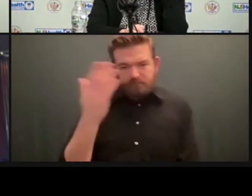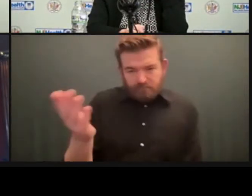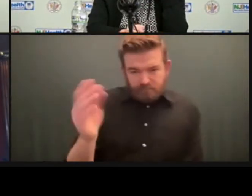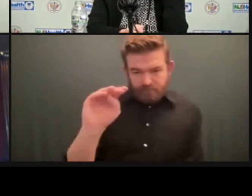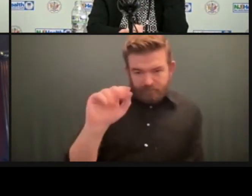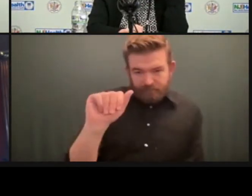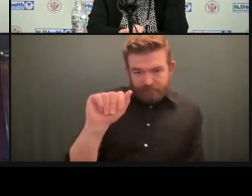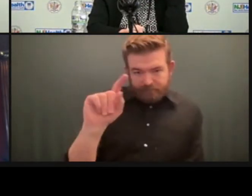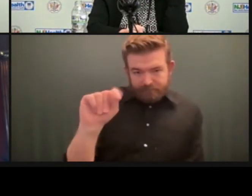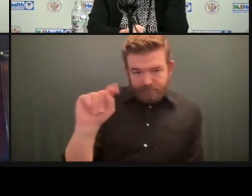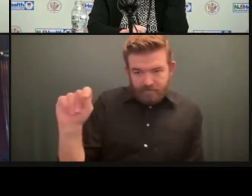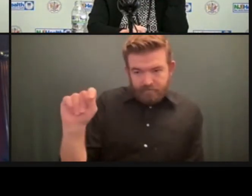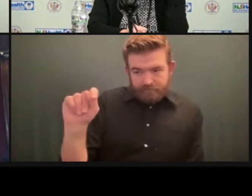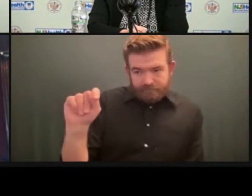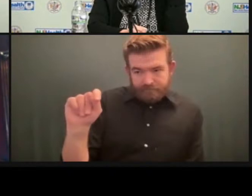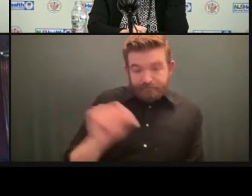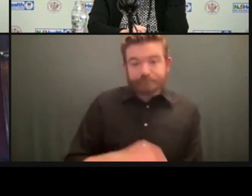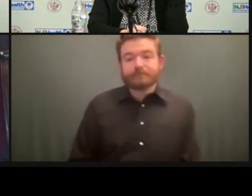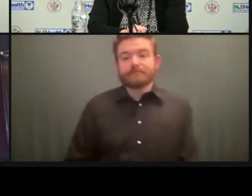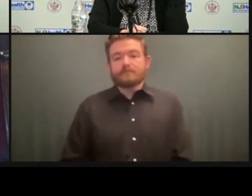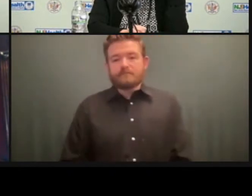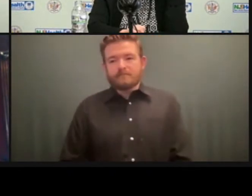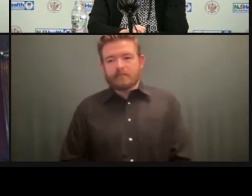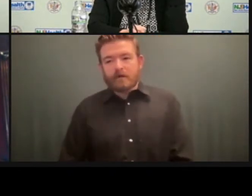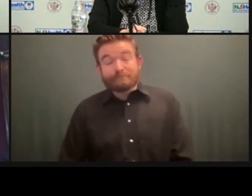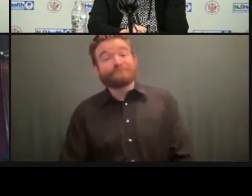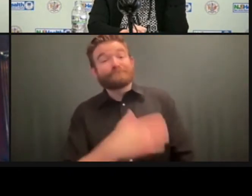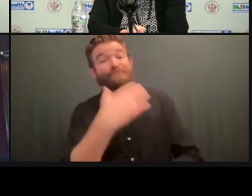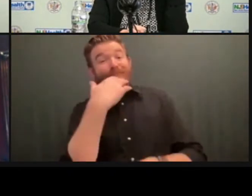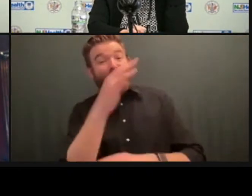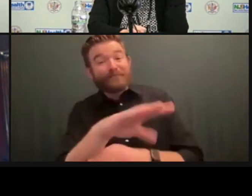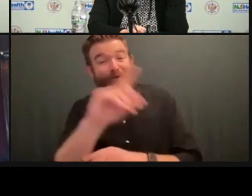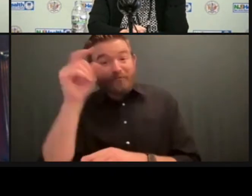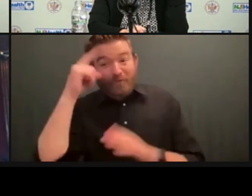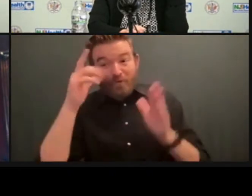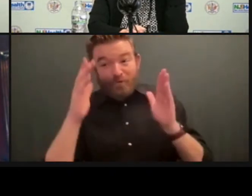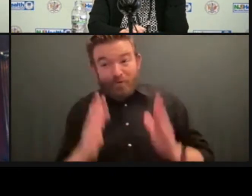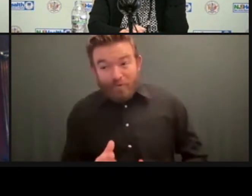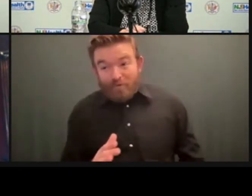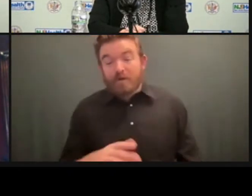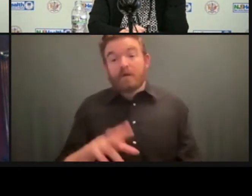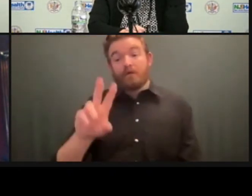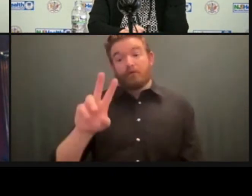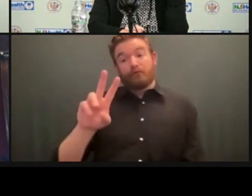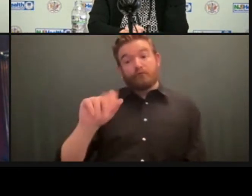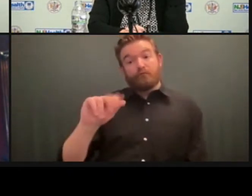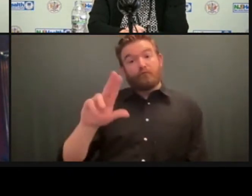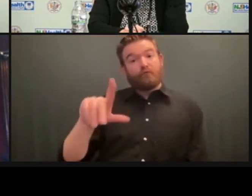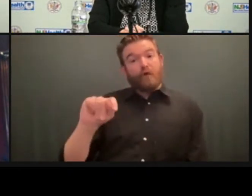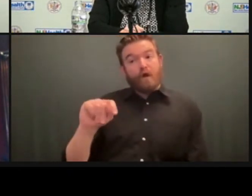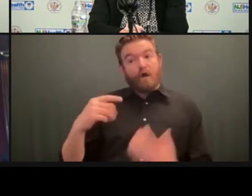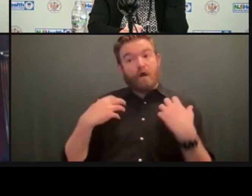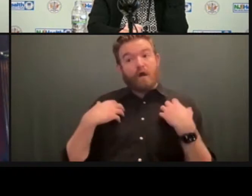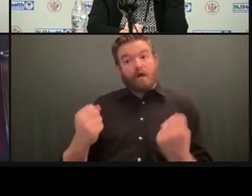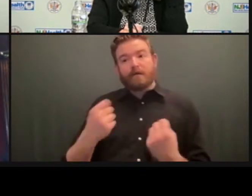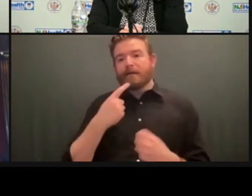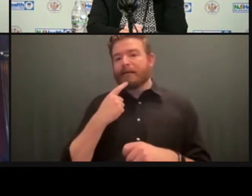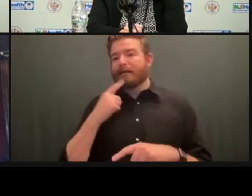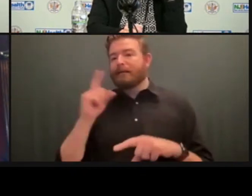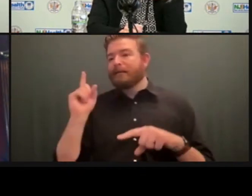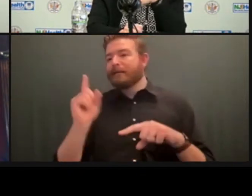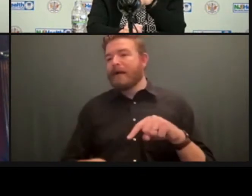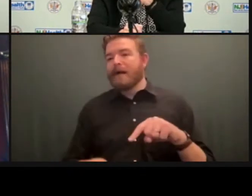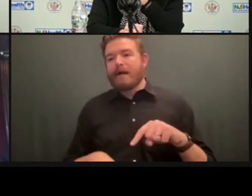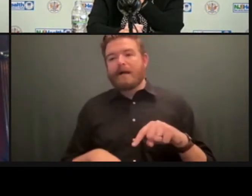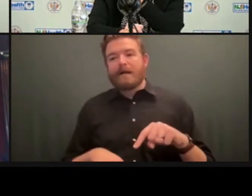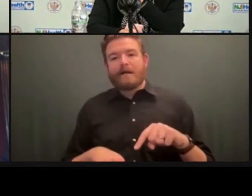Good afternoon, Governor. Vault Health said it can't release positivity results for the free at-home test because of its contract